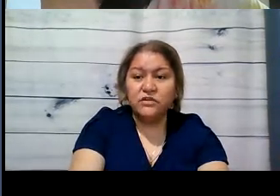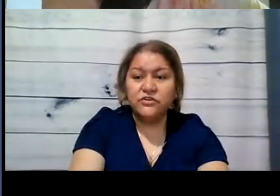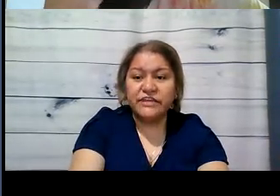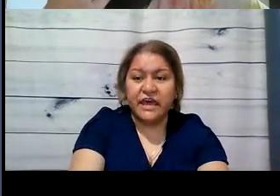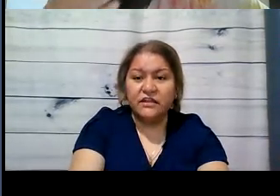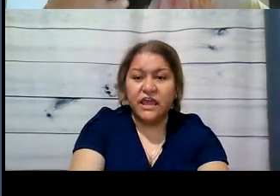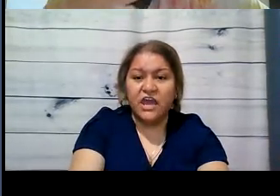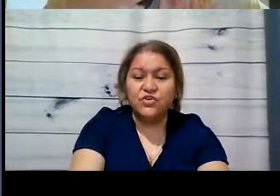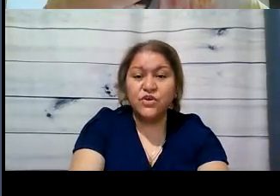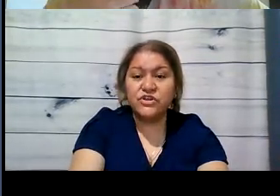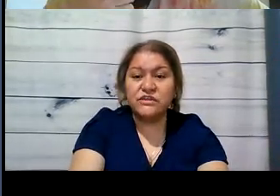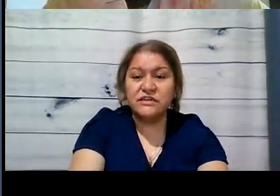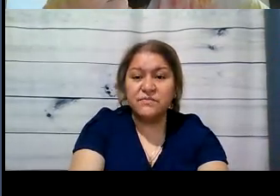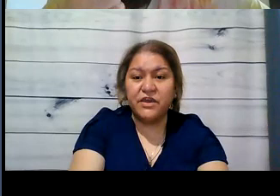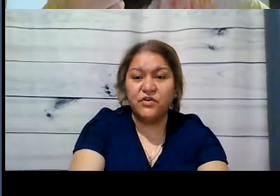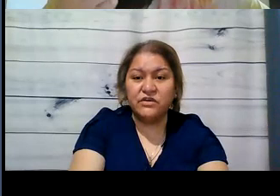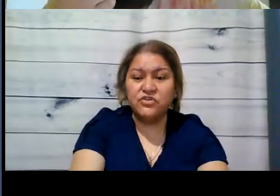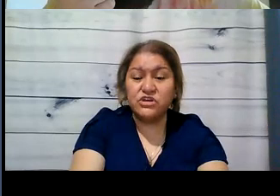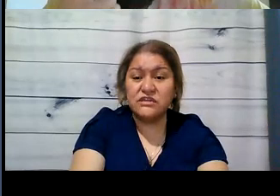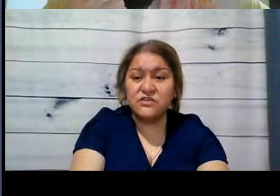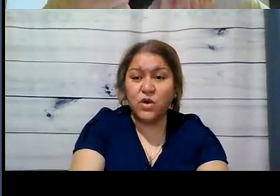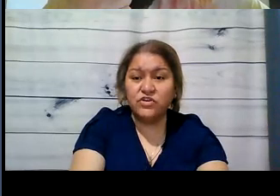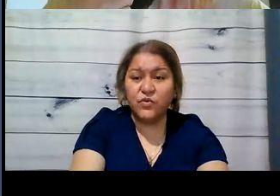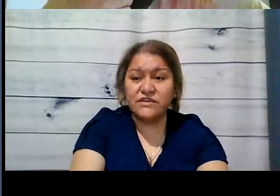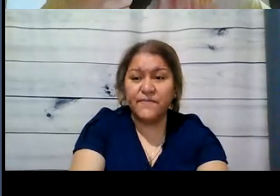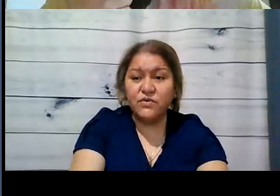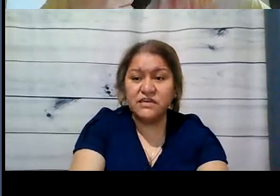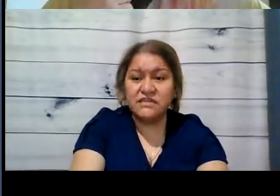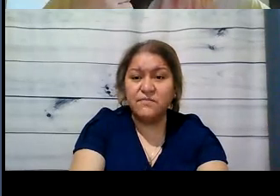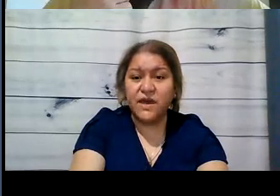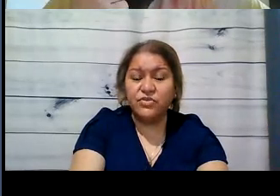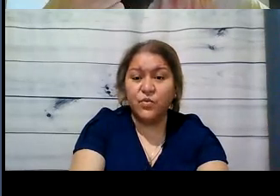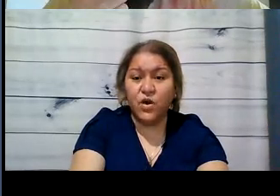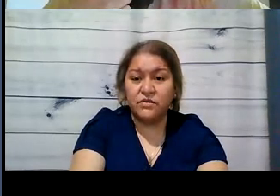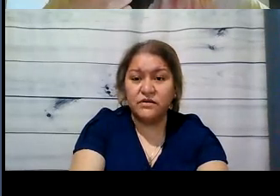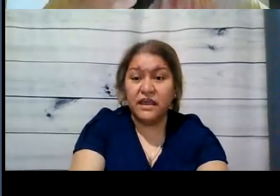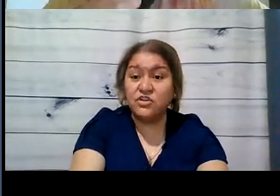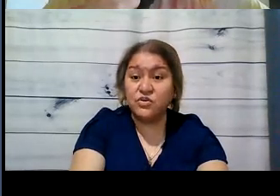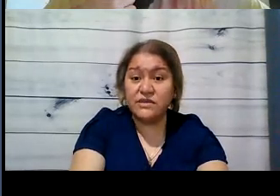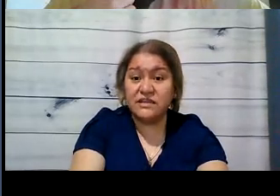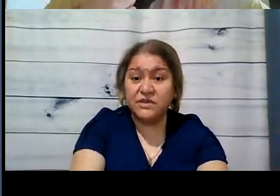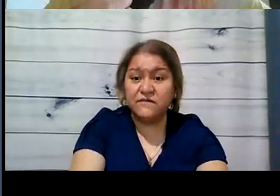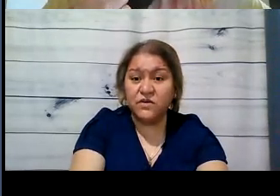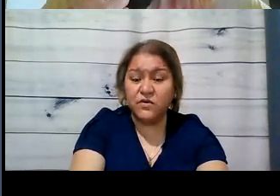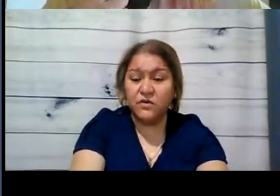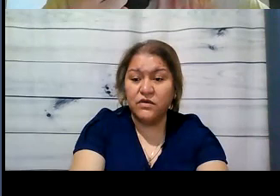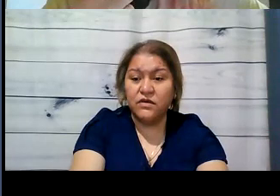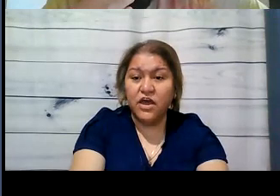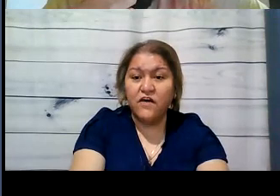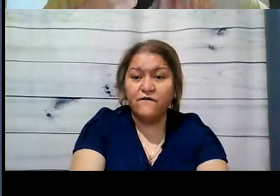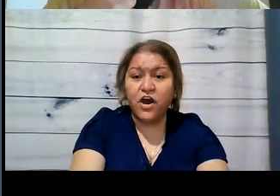by Walter's yell and rushed into the bakery just as Walter was about to dump out the water and twisted piece of